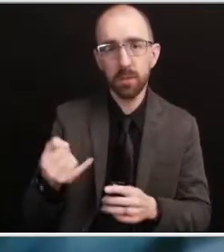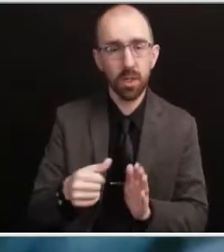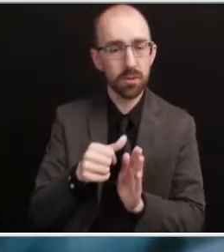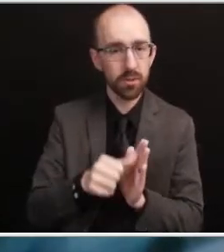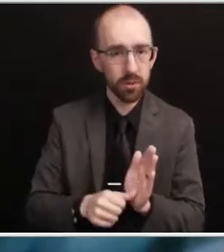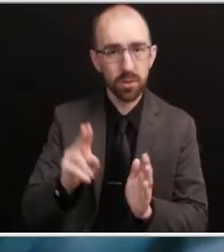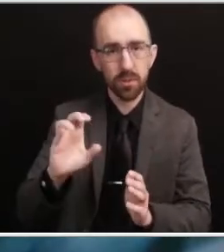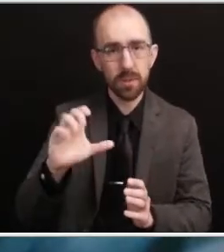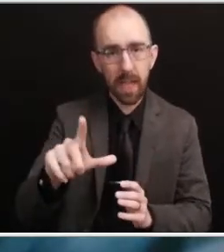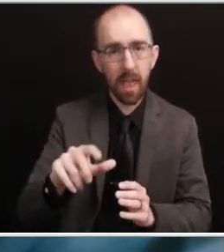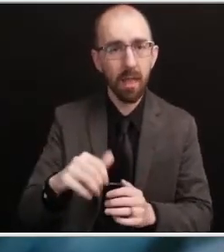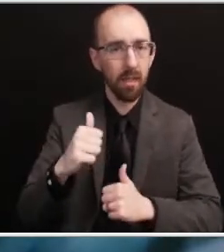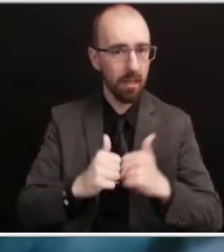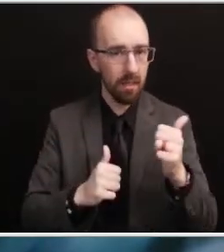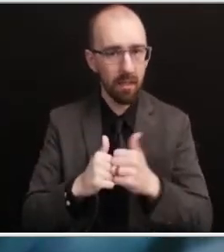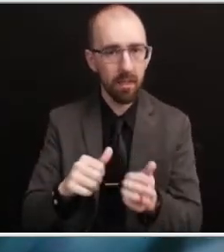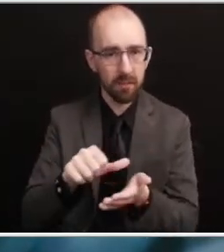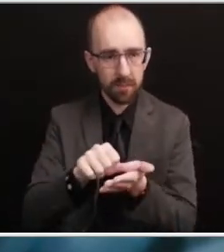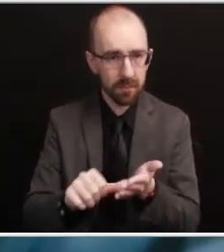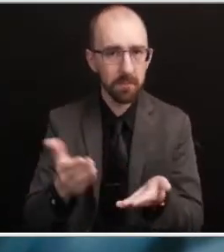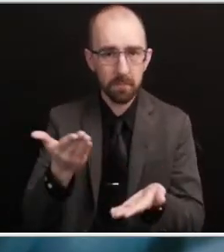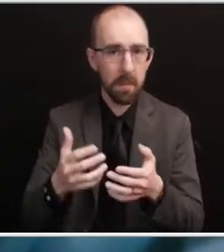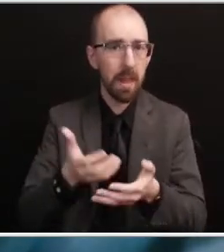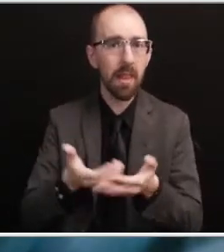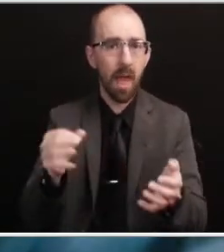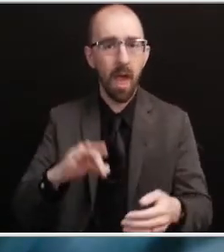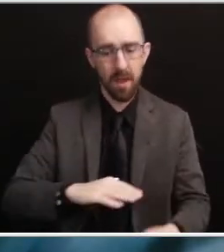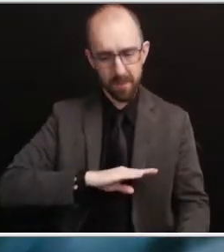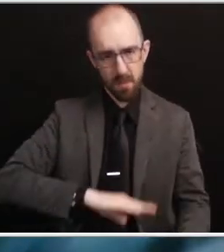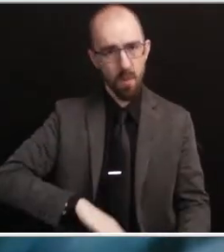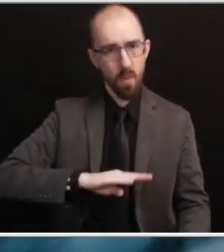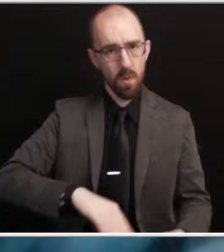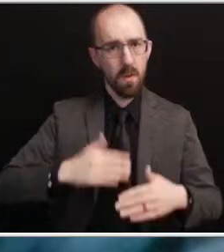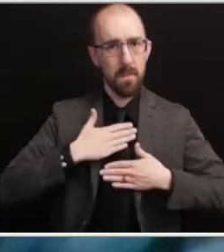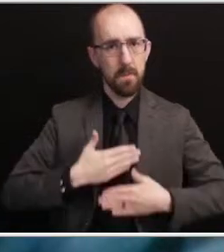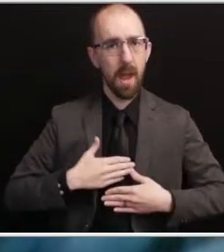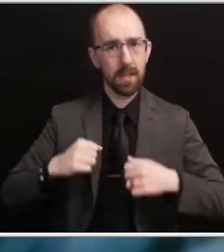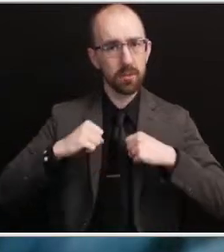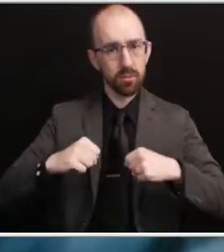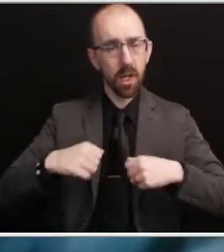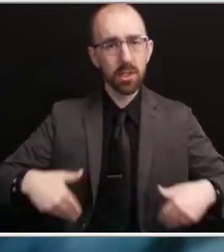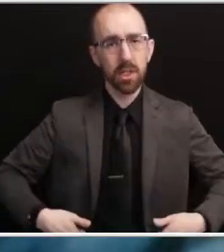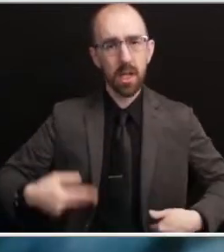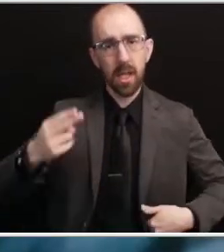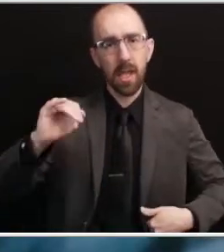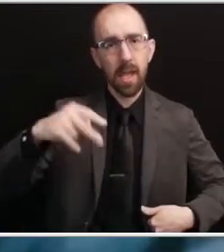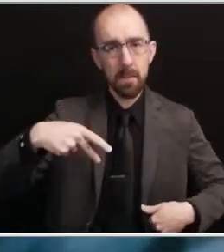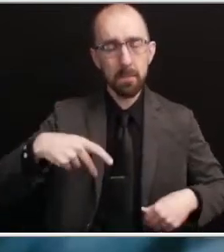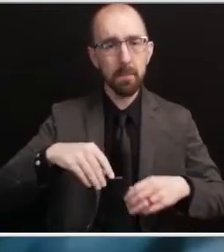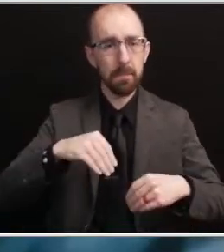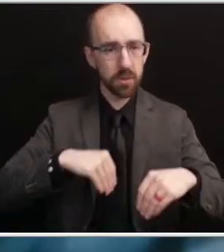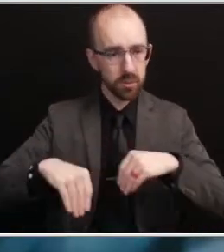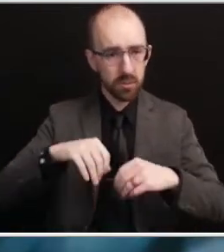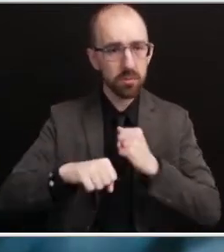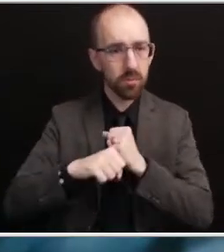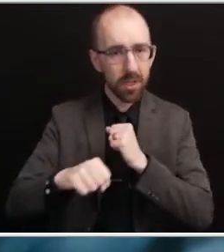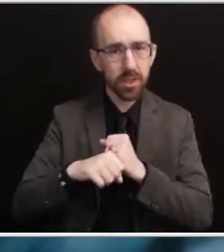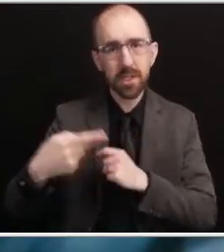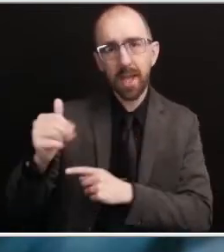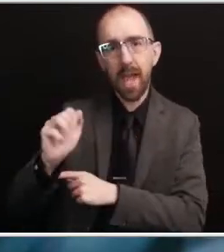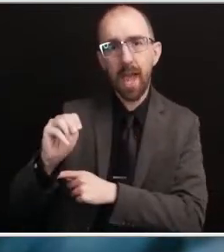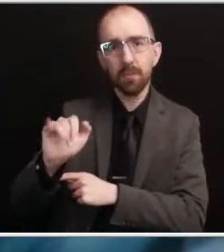UCL reconstruction, we might be doing a lot of lower body stretches and hip mobility and working on their hamstrings and working on their ankle